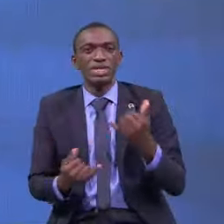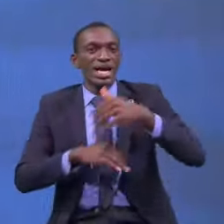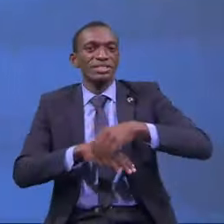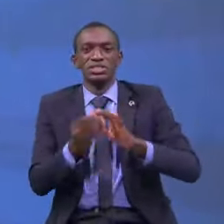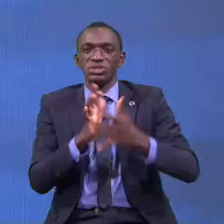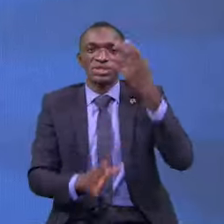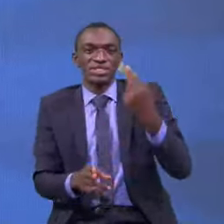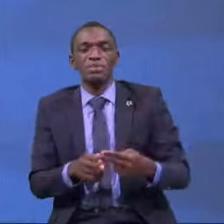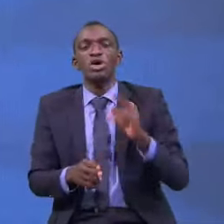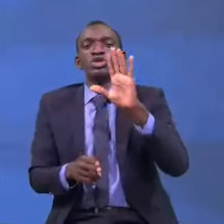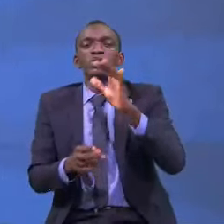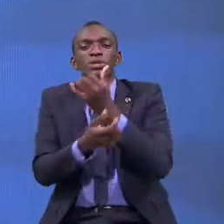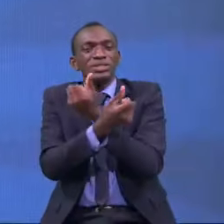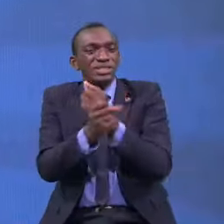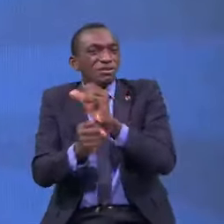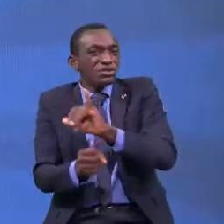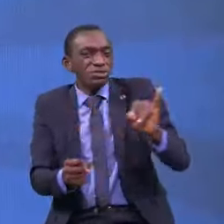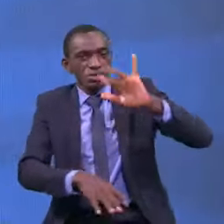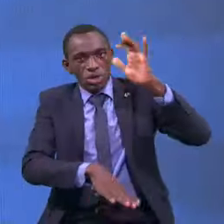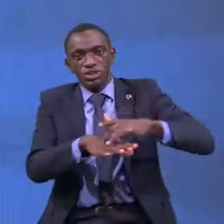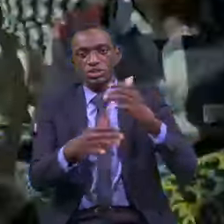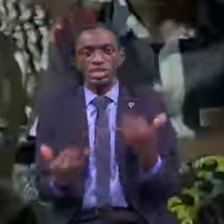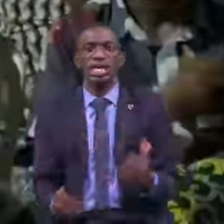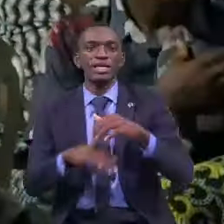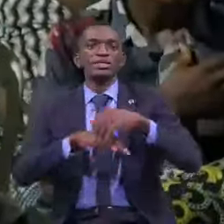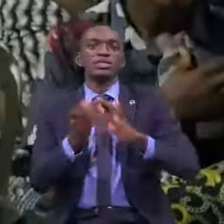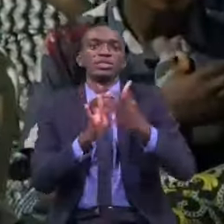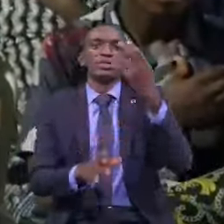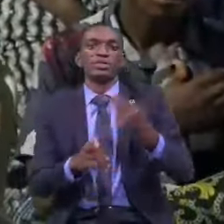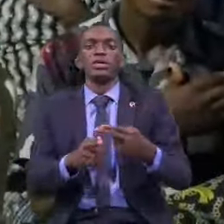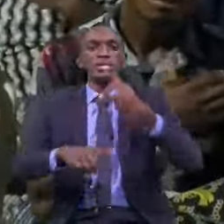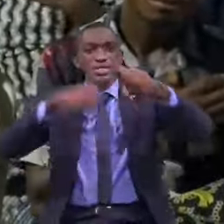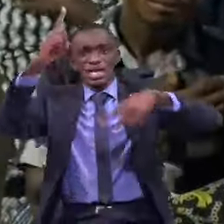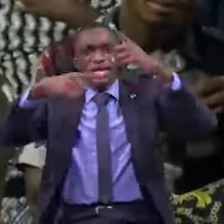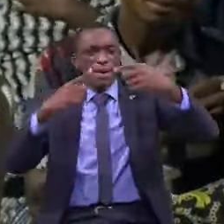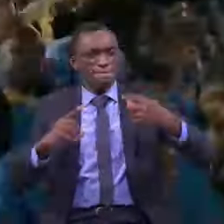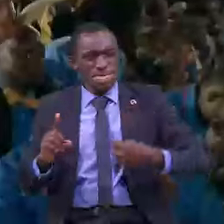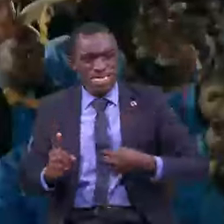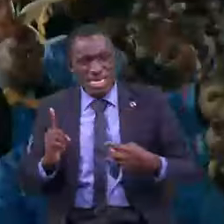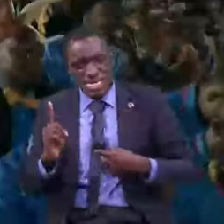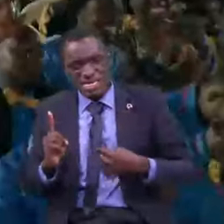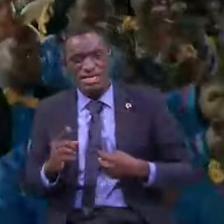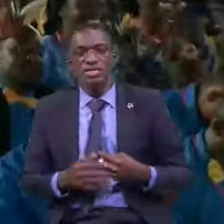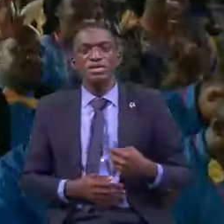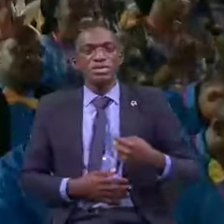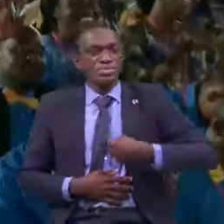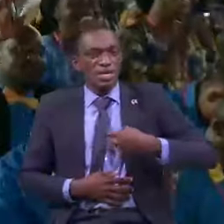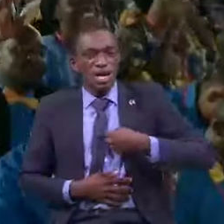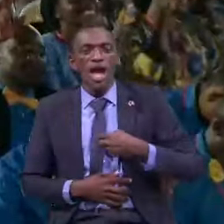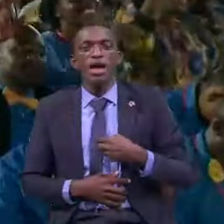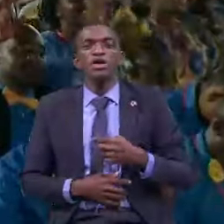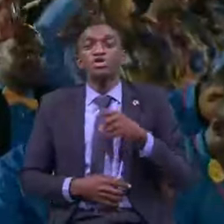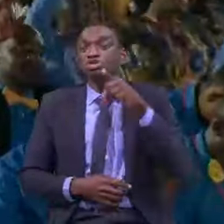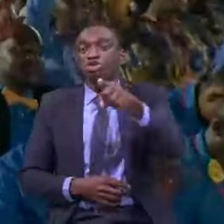touch. You. Me. Me. You will not miss